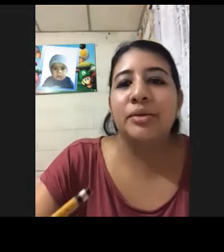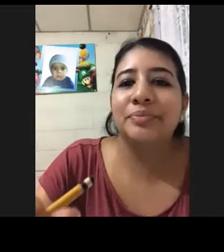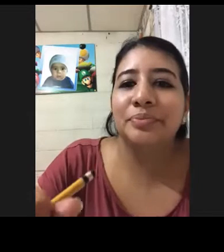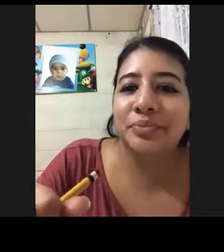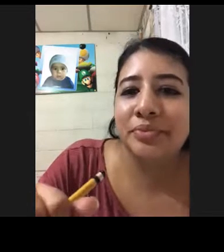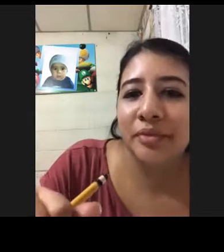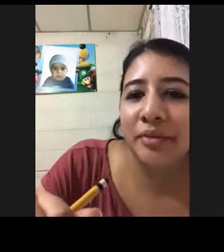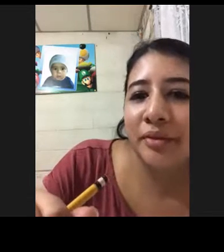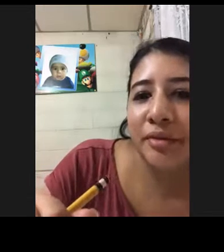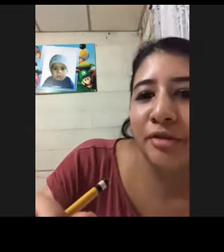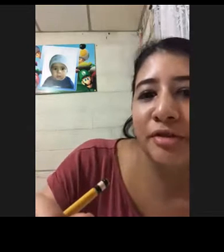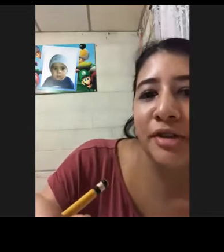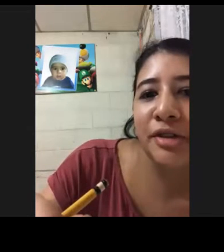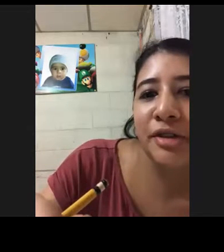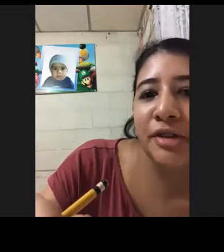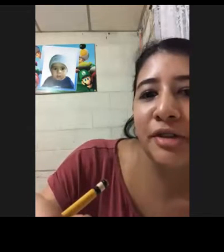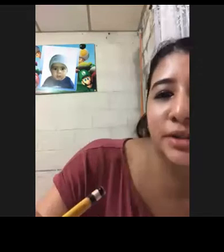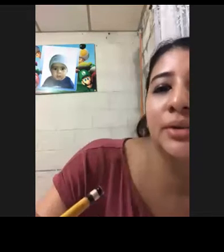Primero. The first one.